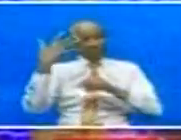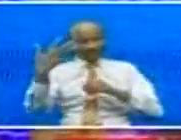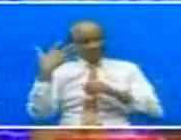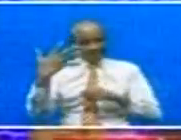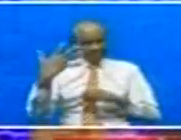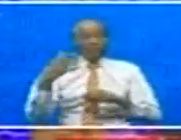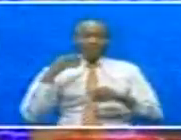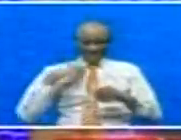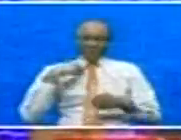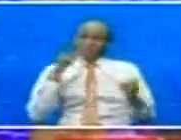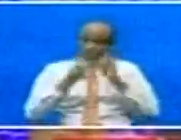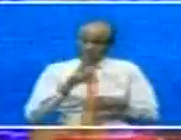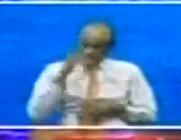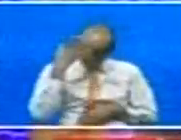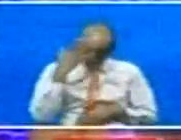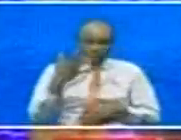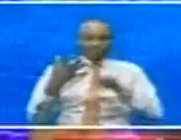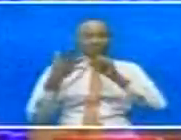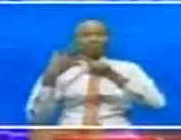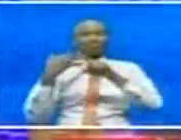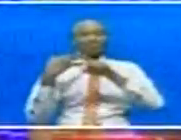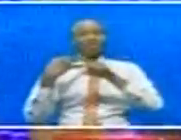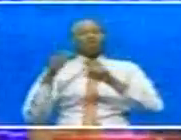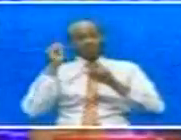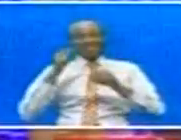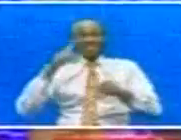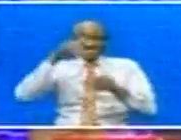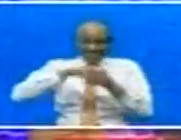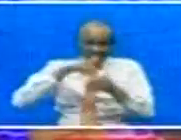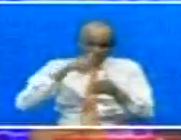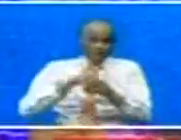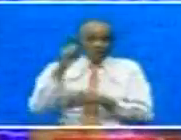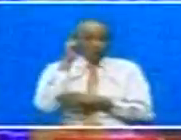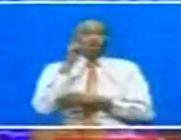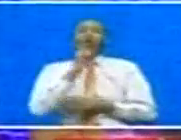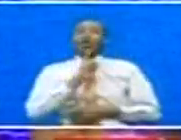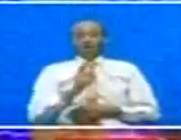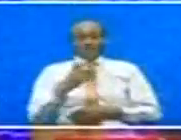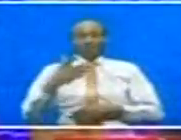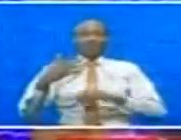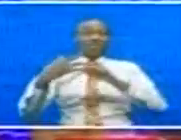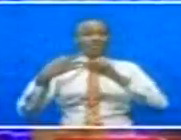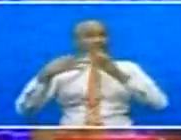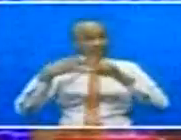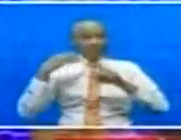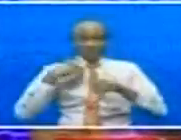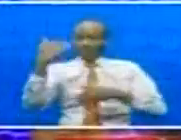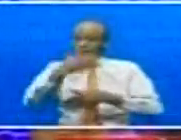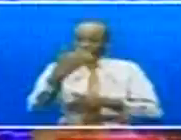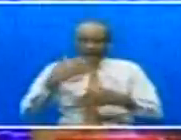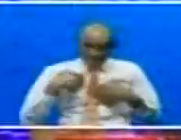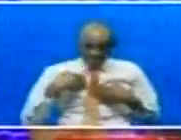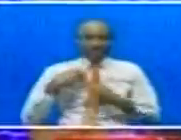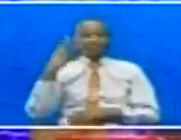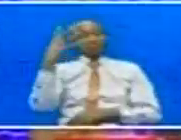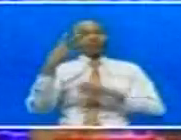defined population. The second one, you need to have internal law and order. The third one, you need to have boundaries. The fourth